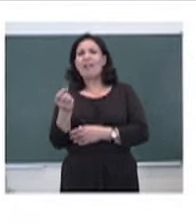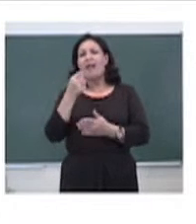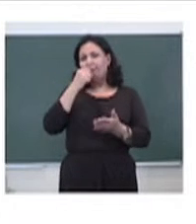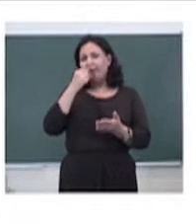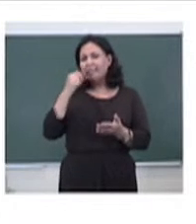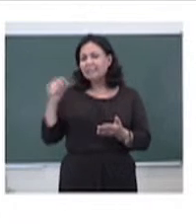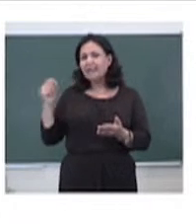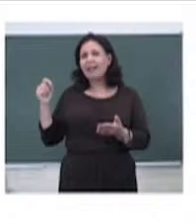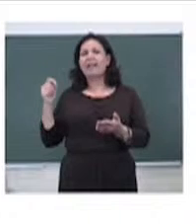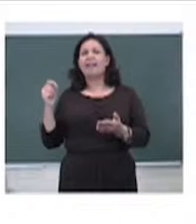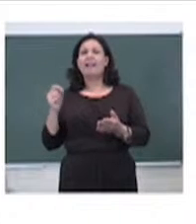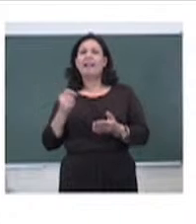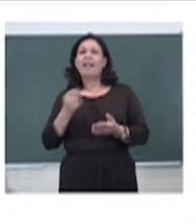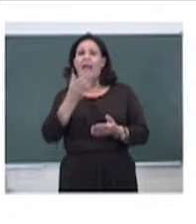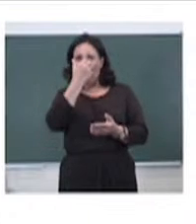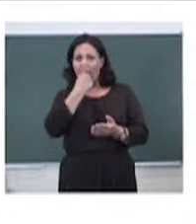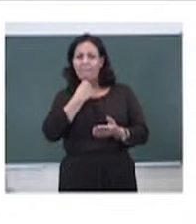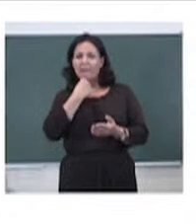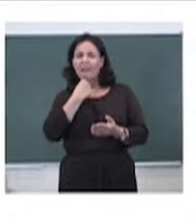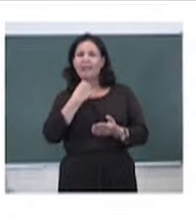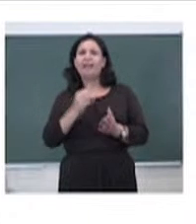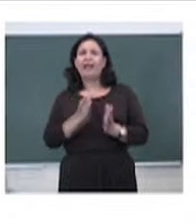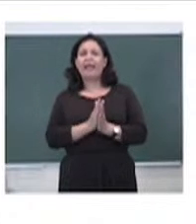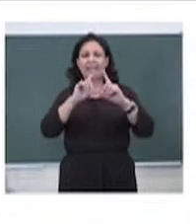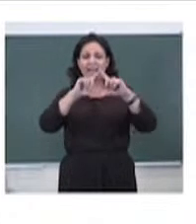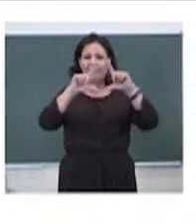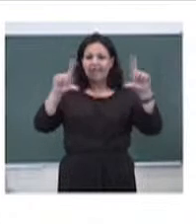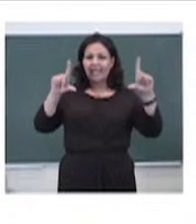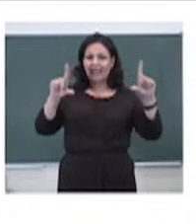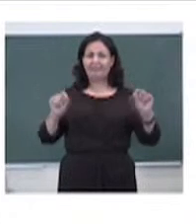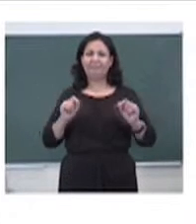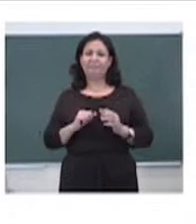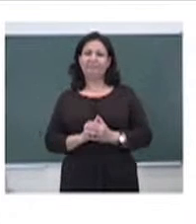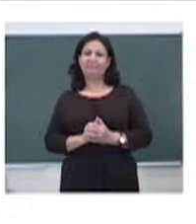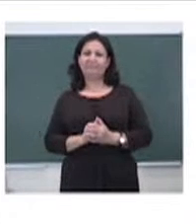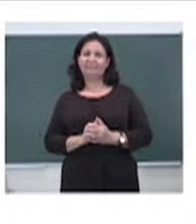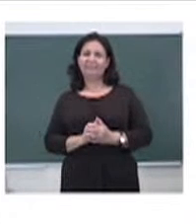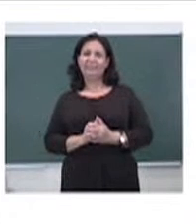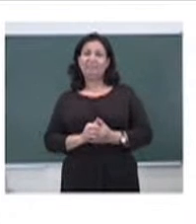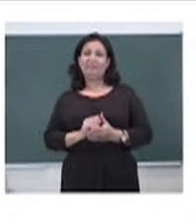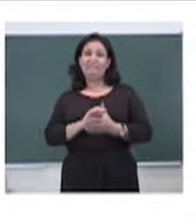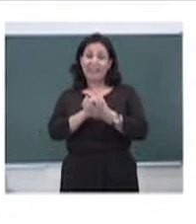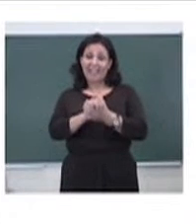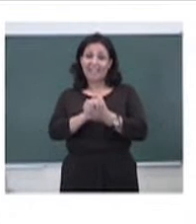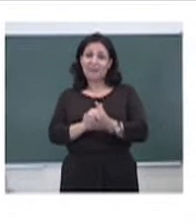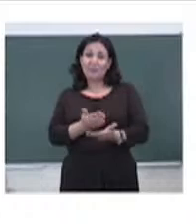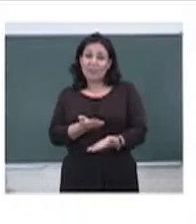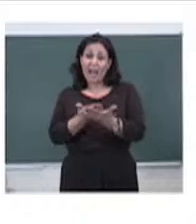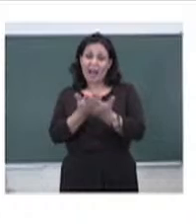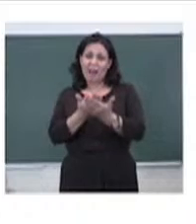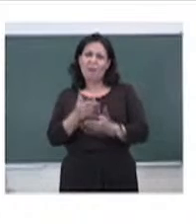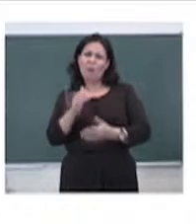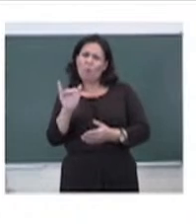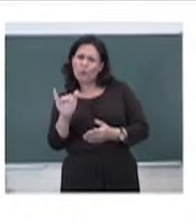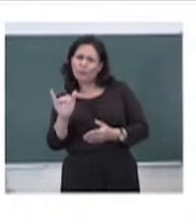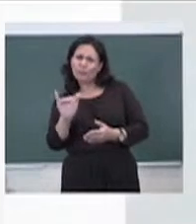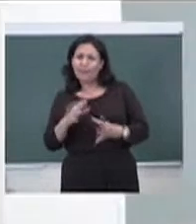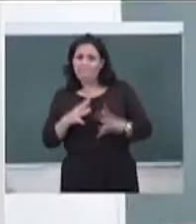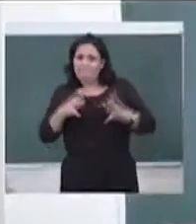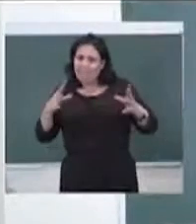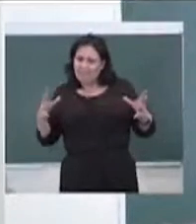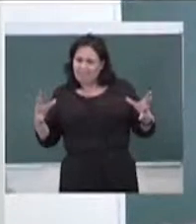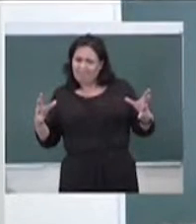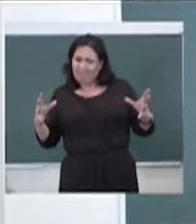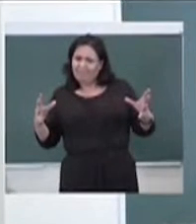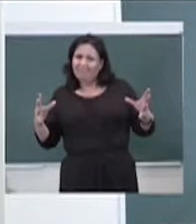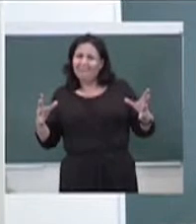an apple, and a rectangle. My friend is going to help me to see which one is the bigger one.